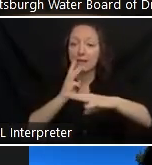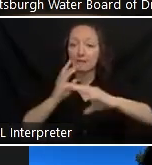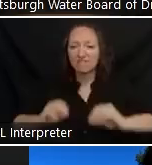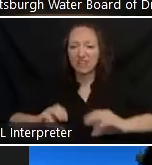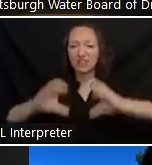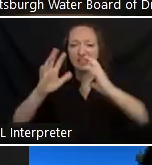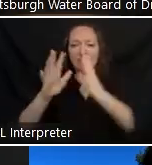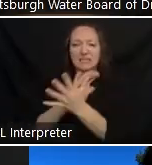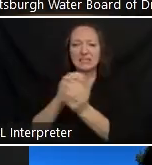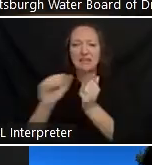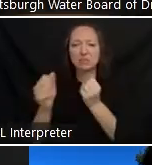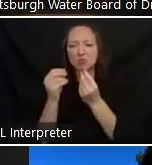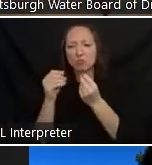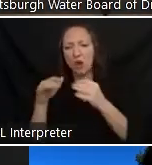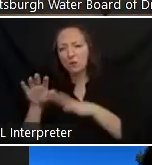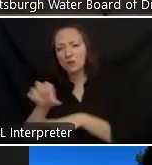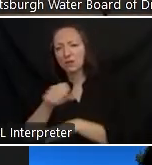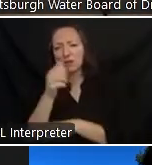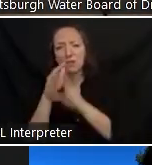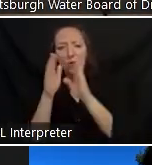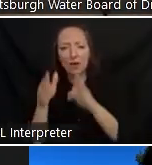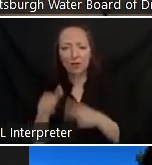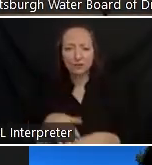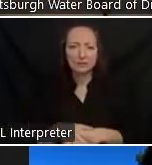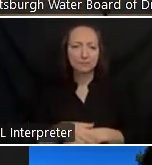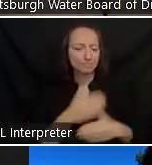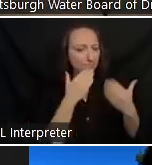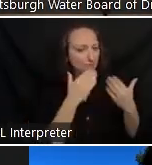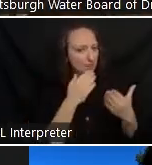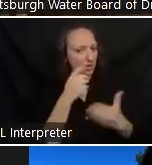that. Thank you for that.